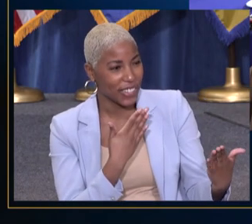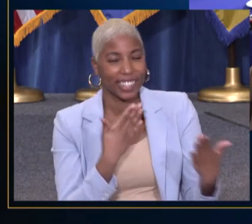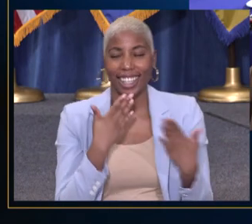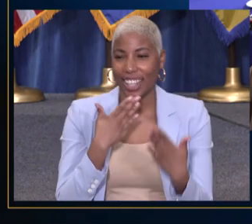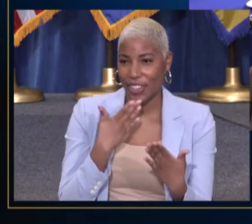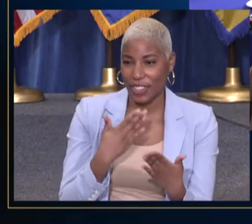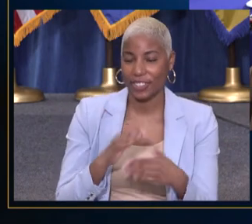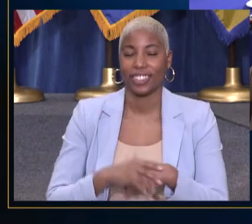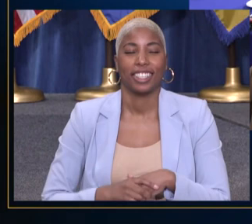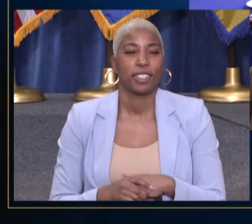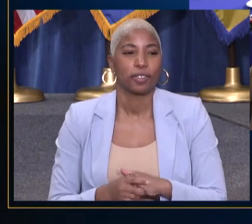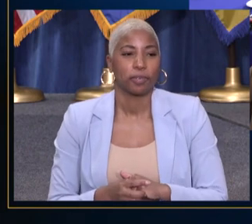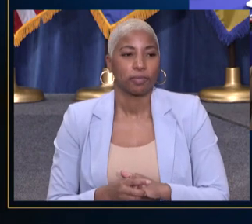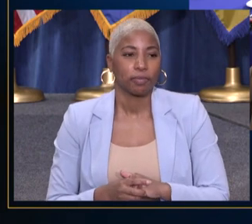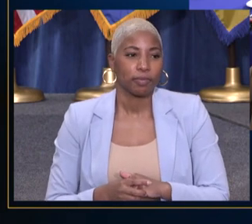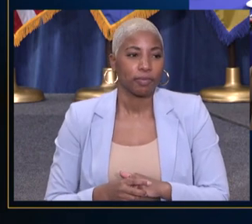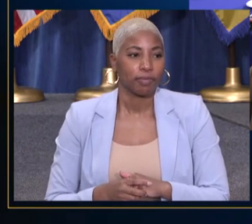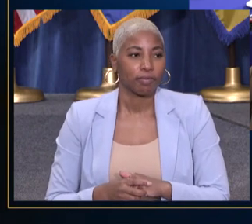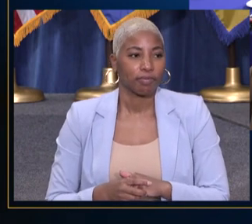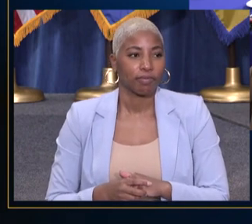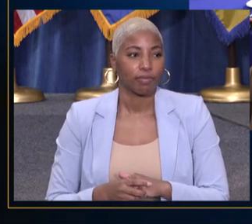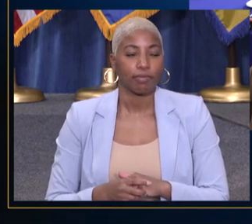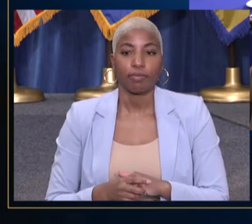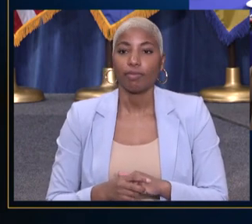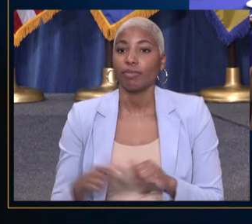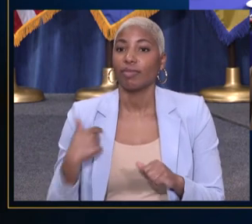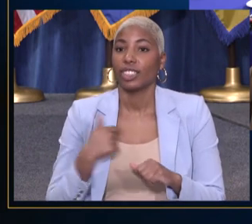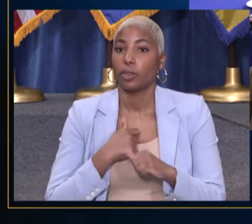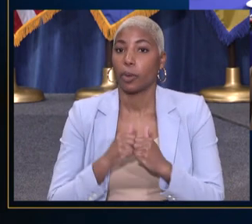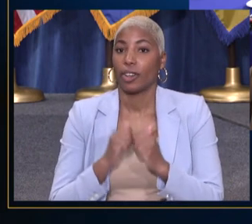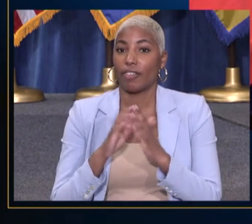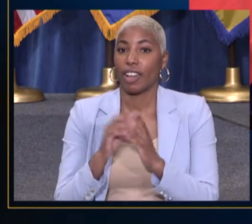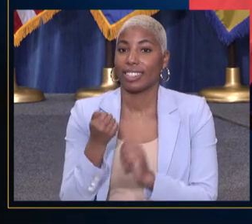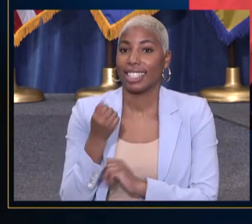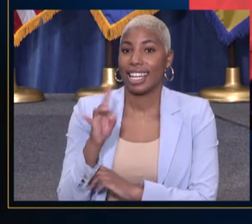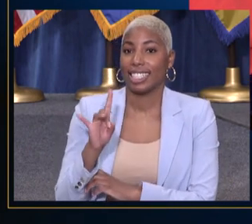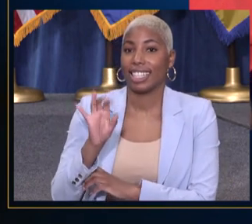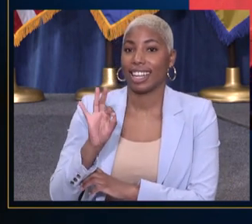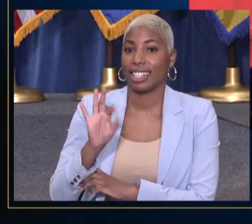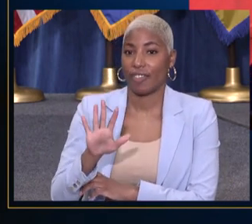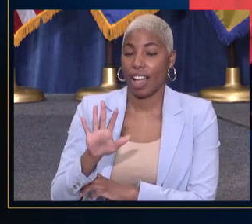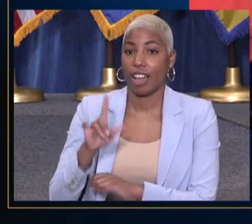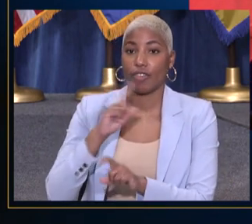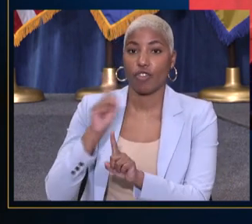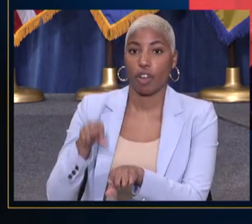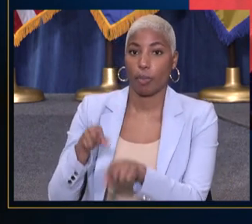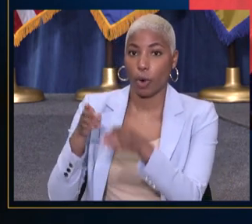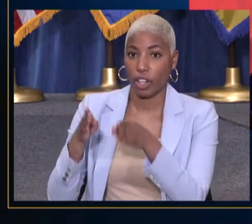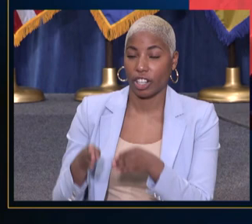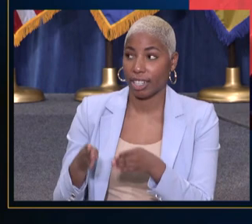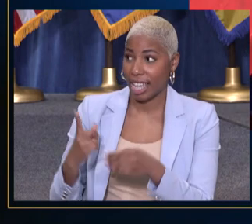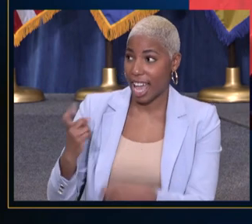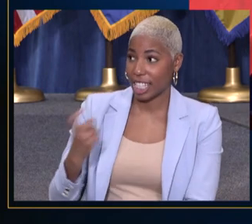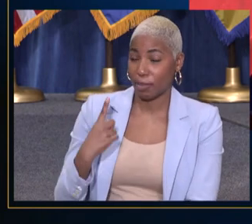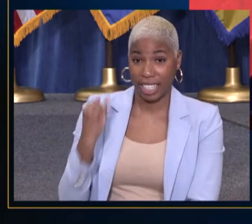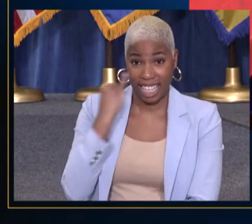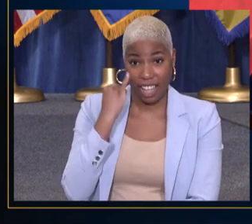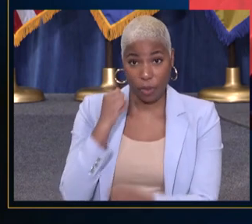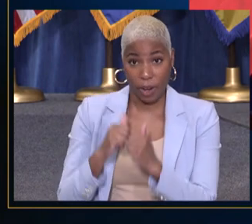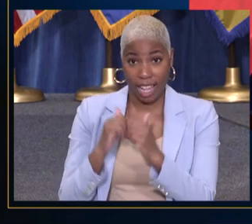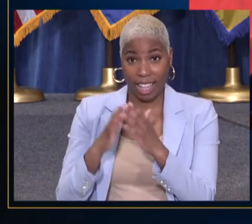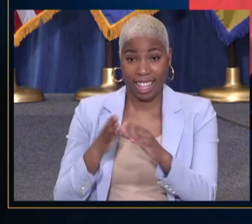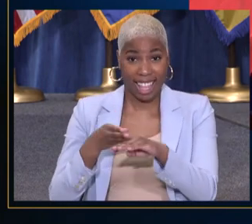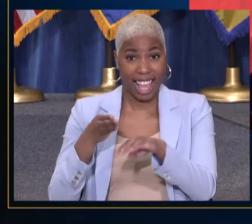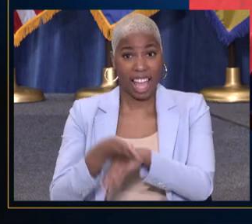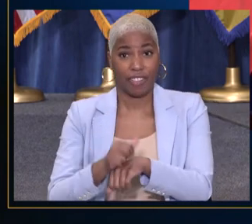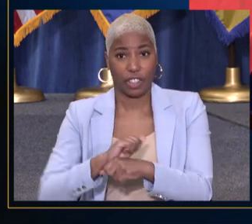Thank you. We were founded in 1895. I had a reporter ask me during my presidency if we were founded as a result of the